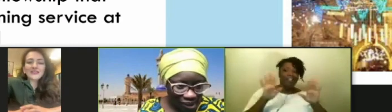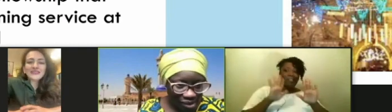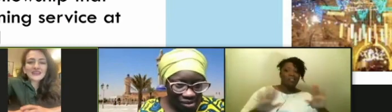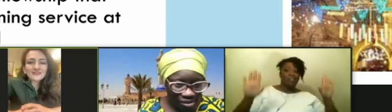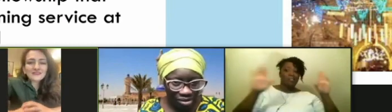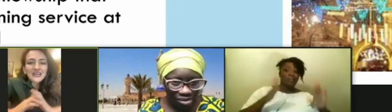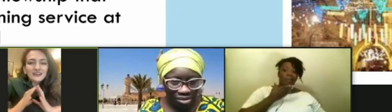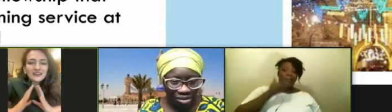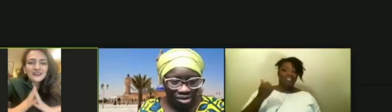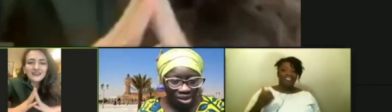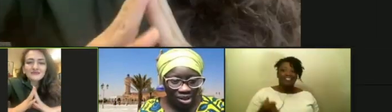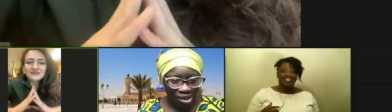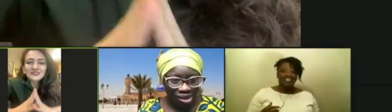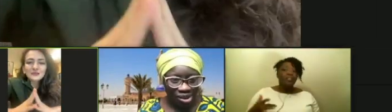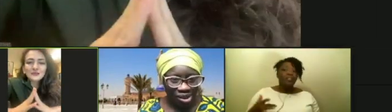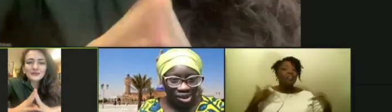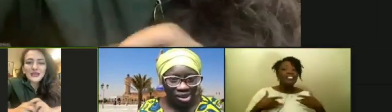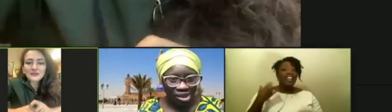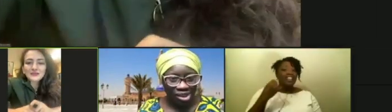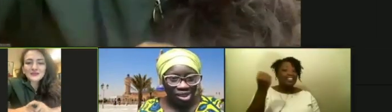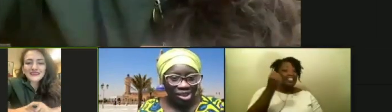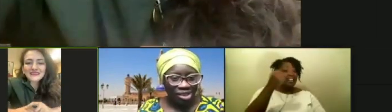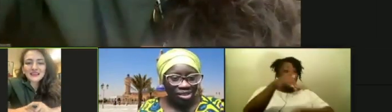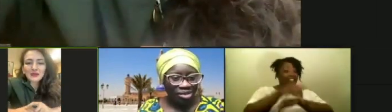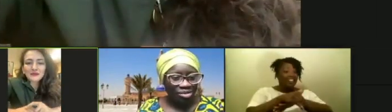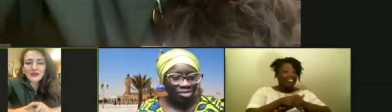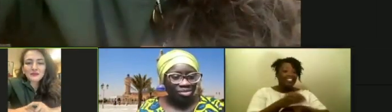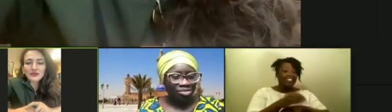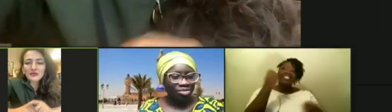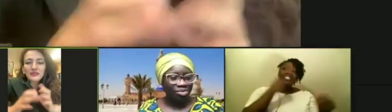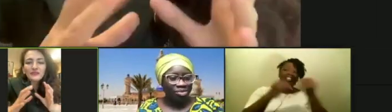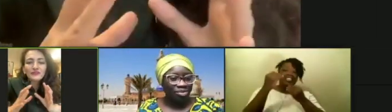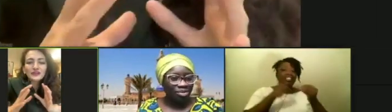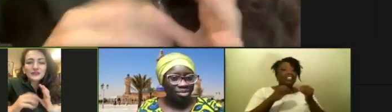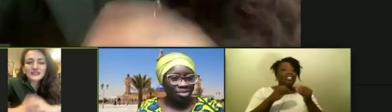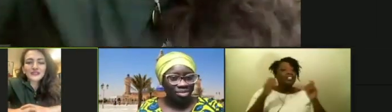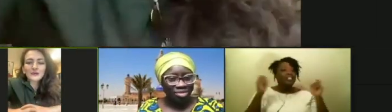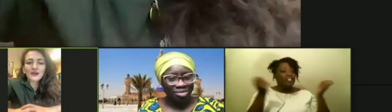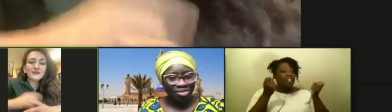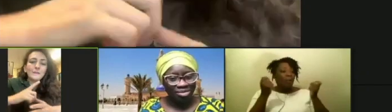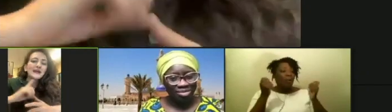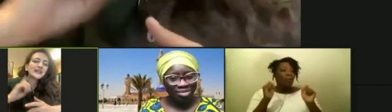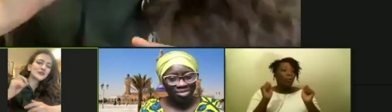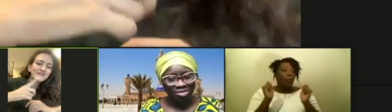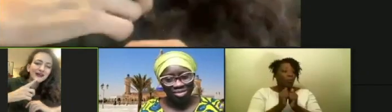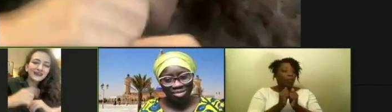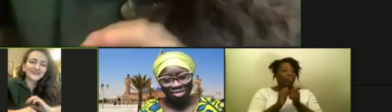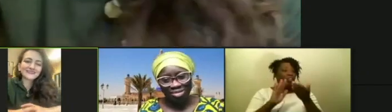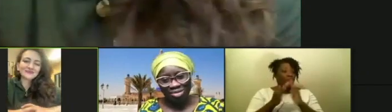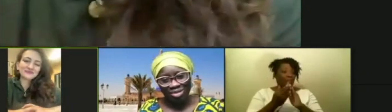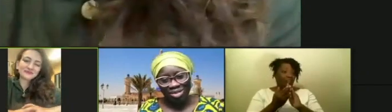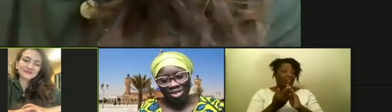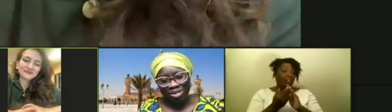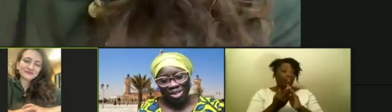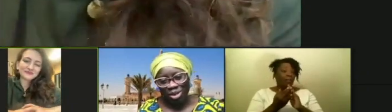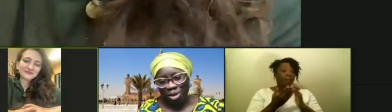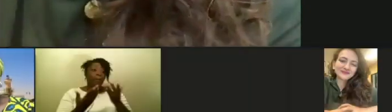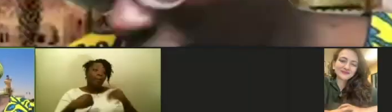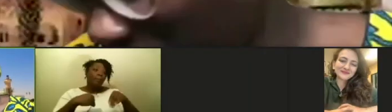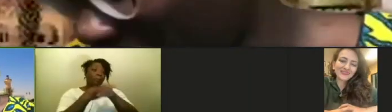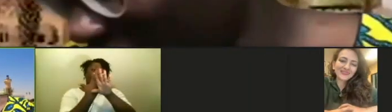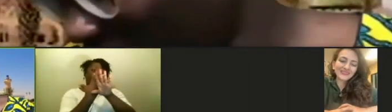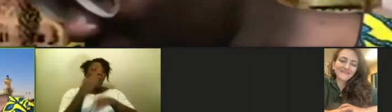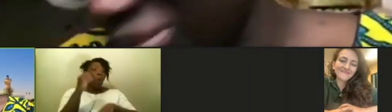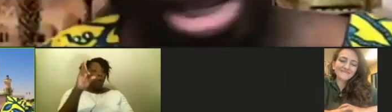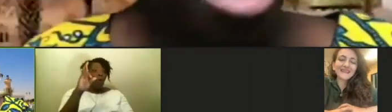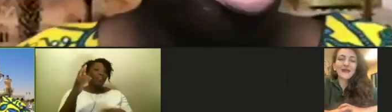I'm really excited for Saturday night to be able to eat and celebrate with my community, whether virtually or by drive-by. So